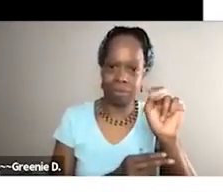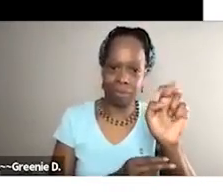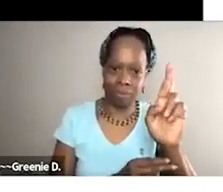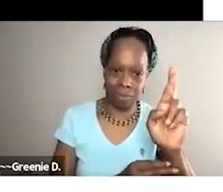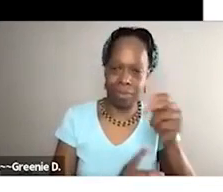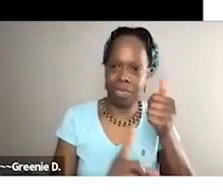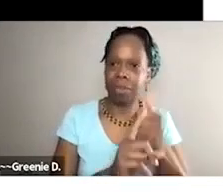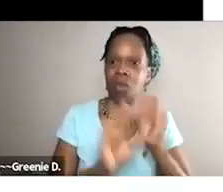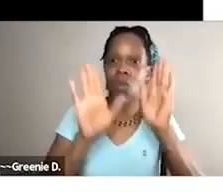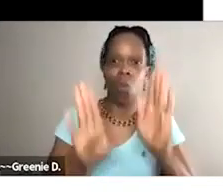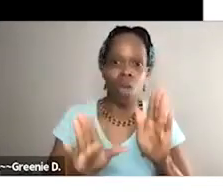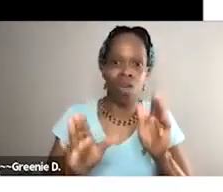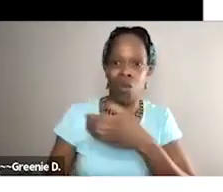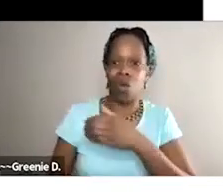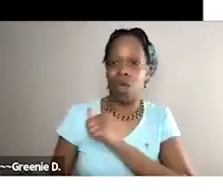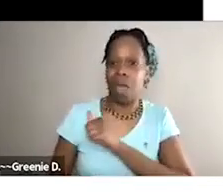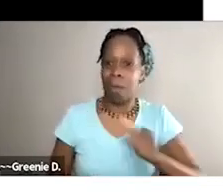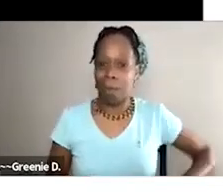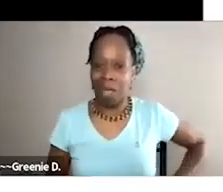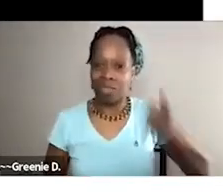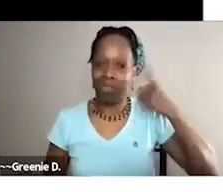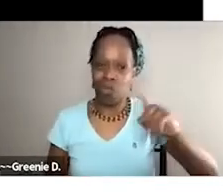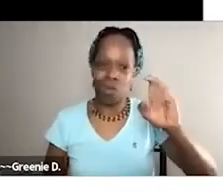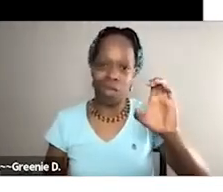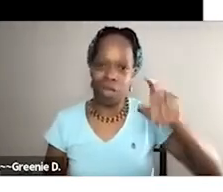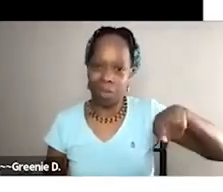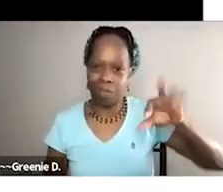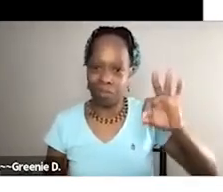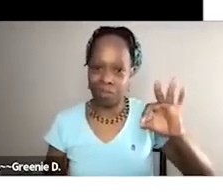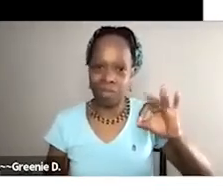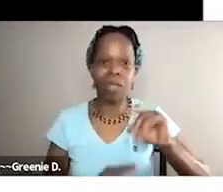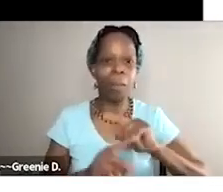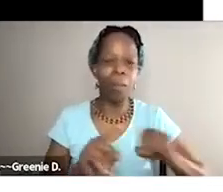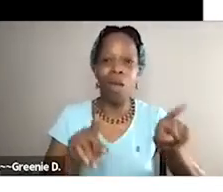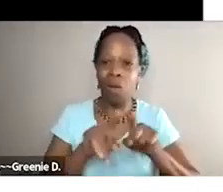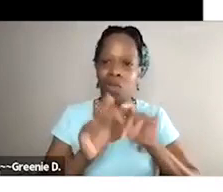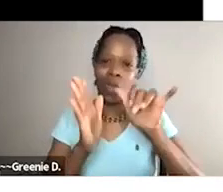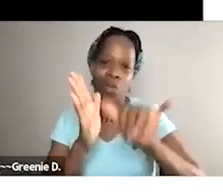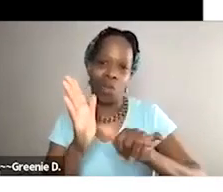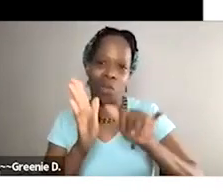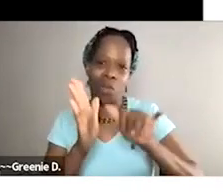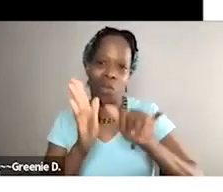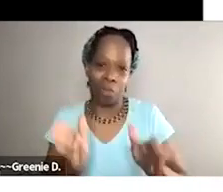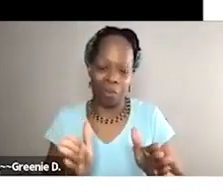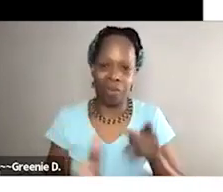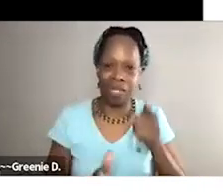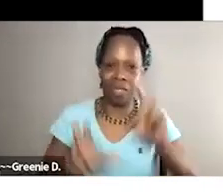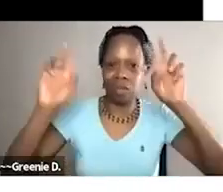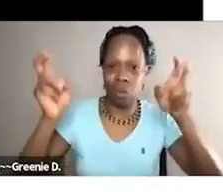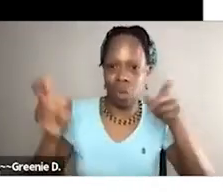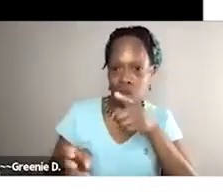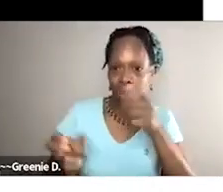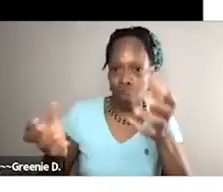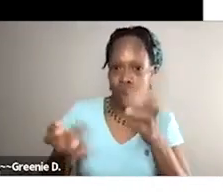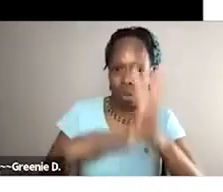a comedian, an author, a YouTuber. And this is a great quote from him. So you want the world to be set up for you, but sometimes